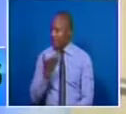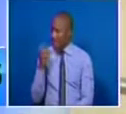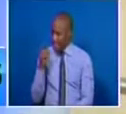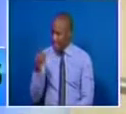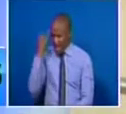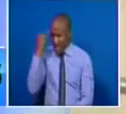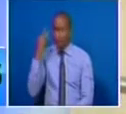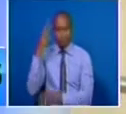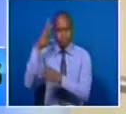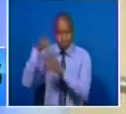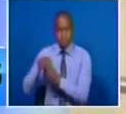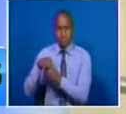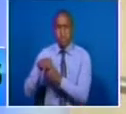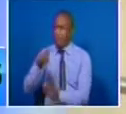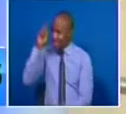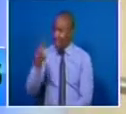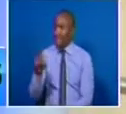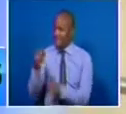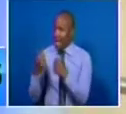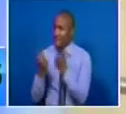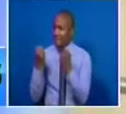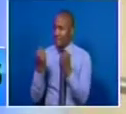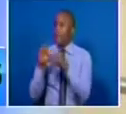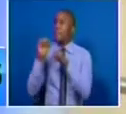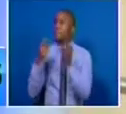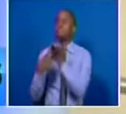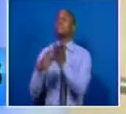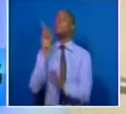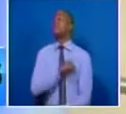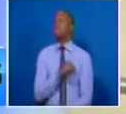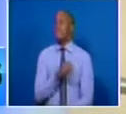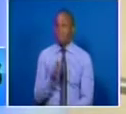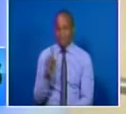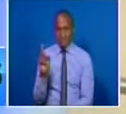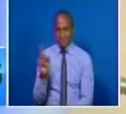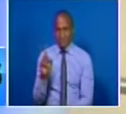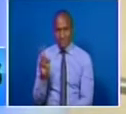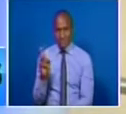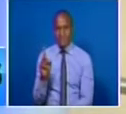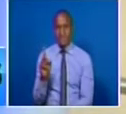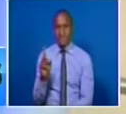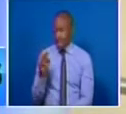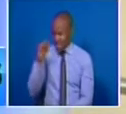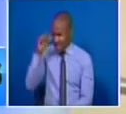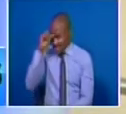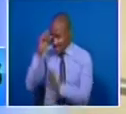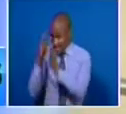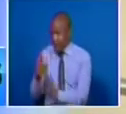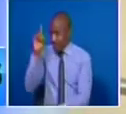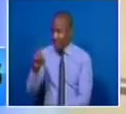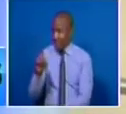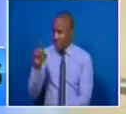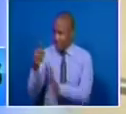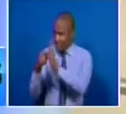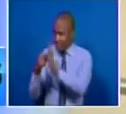institutionalizing our presidential debates. It should not just be presidential debates, even gubernatorial debates, because in the U.S.,